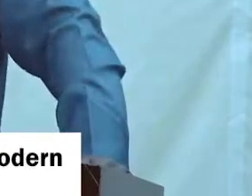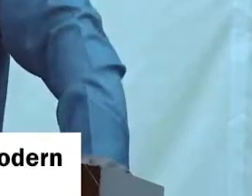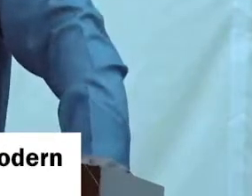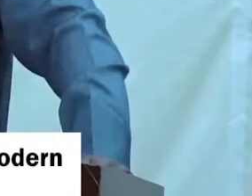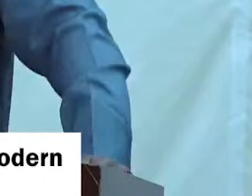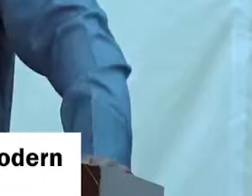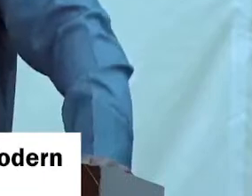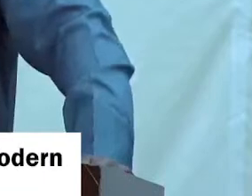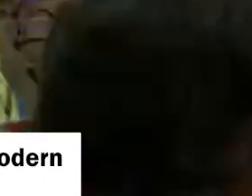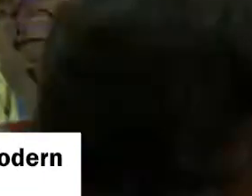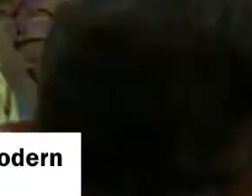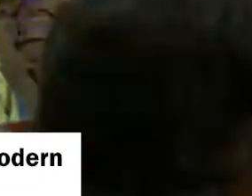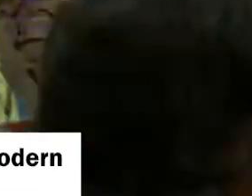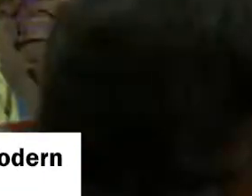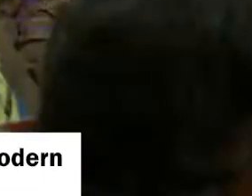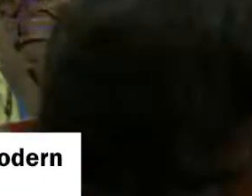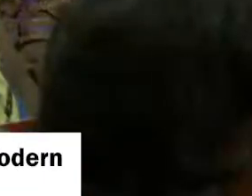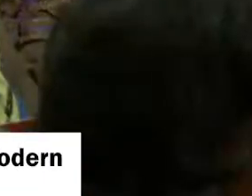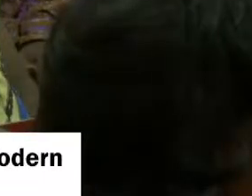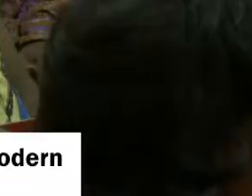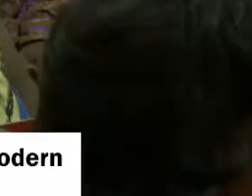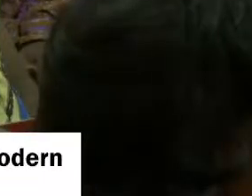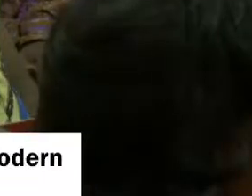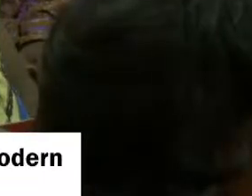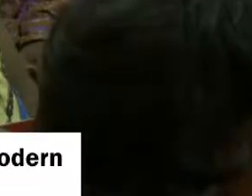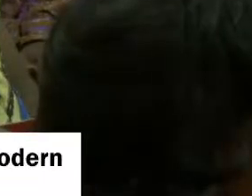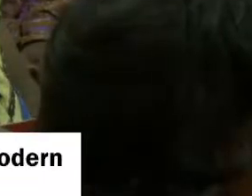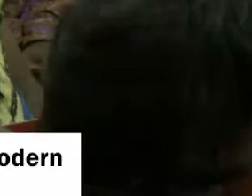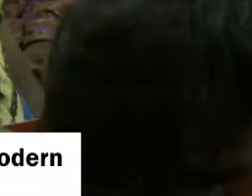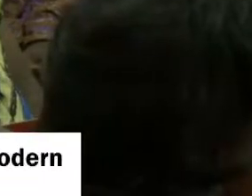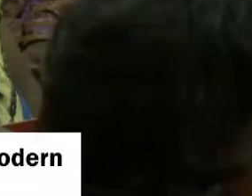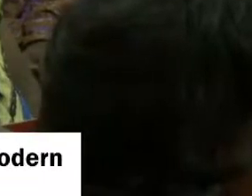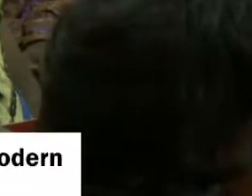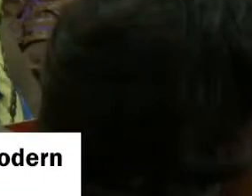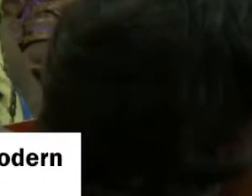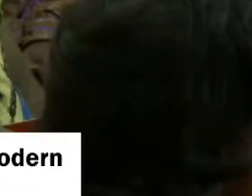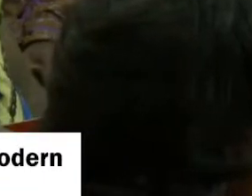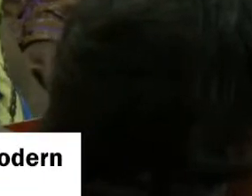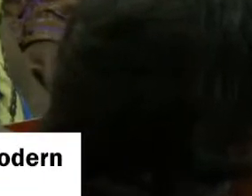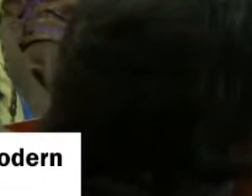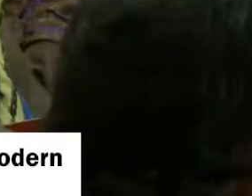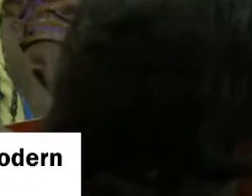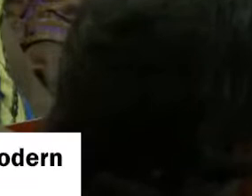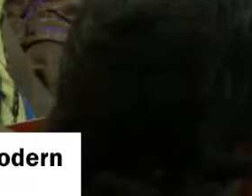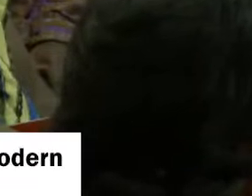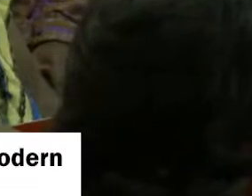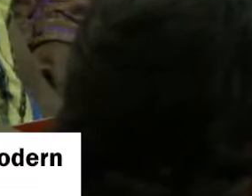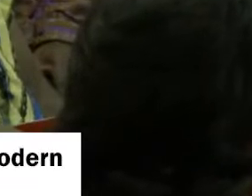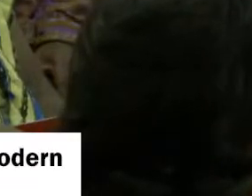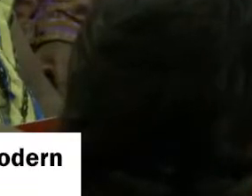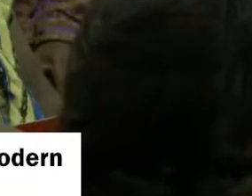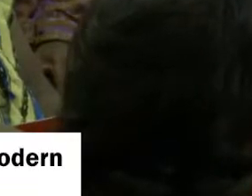Nobel Peace Prize laureate and former UN Secretary General, our very own Kofi Annan,